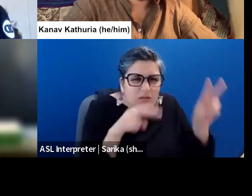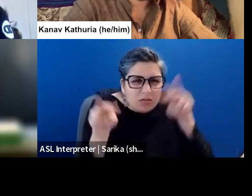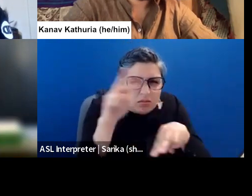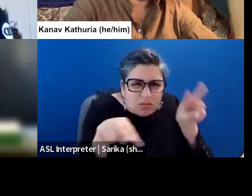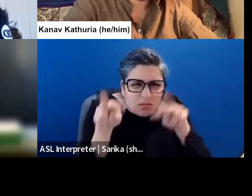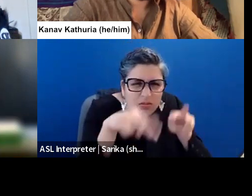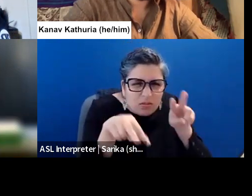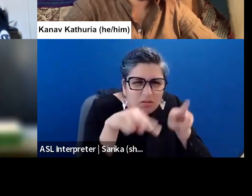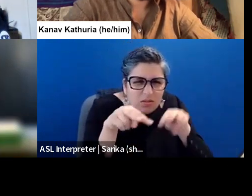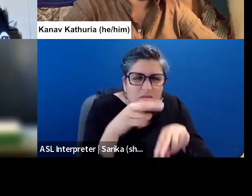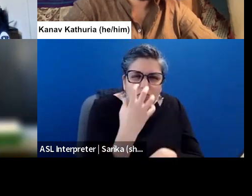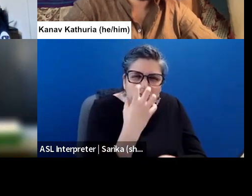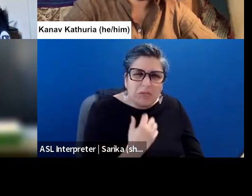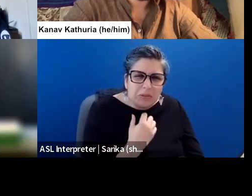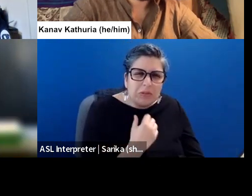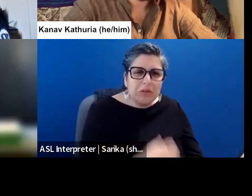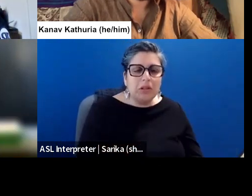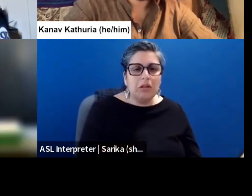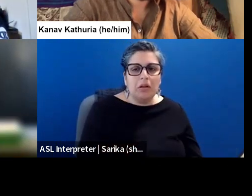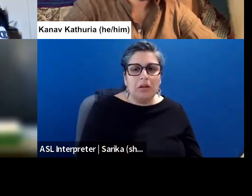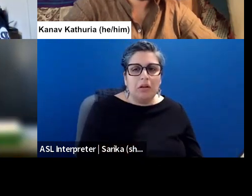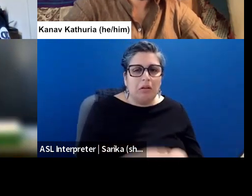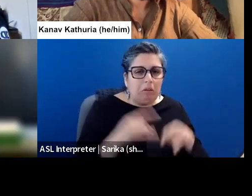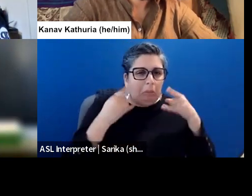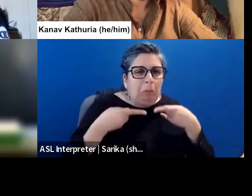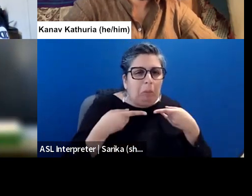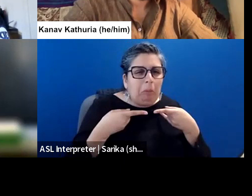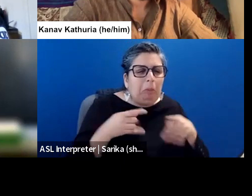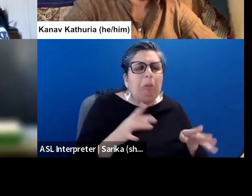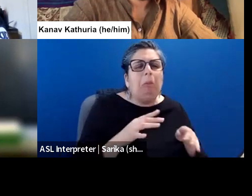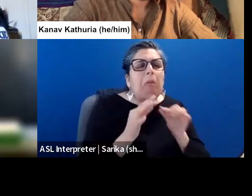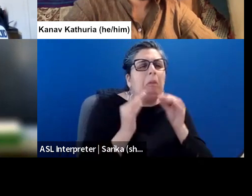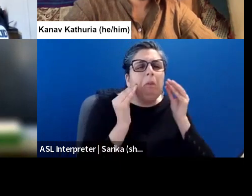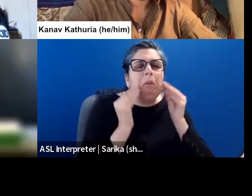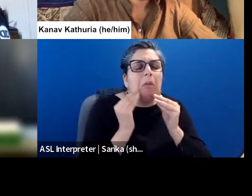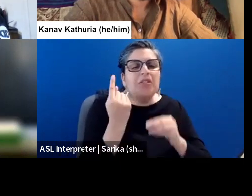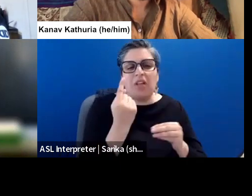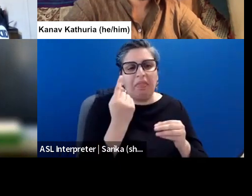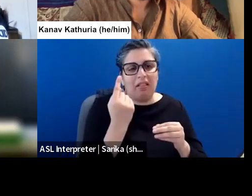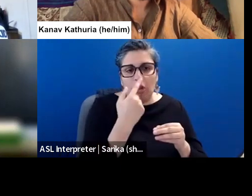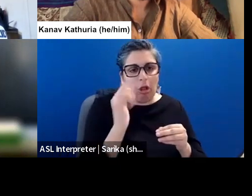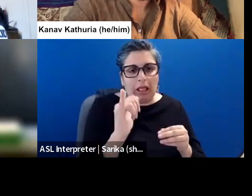really closely, trying to look for facial hair or some other sign of masculinity.